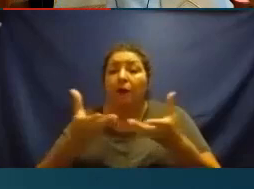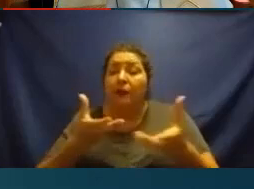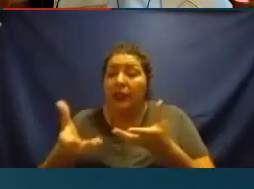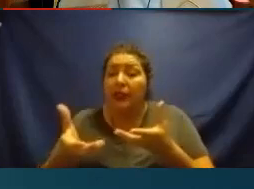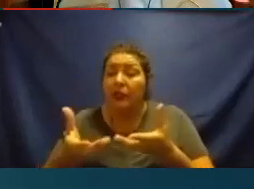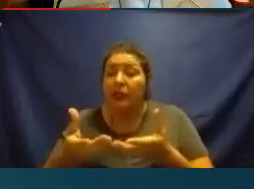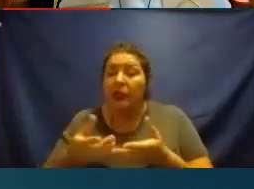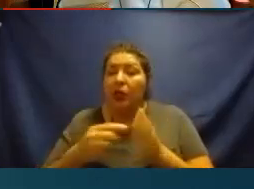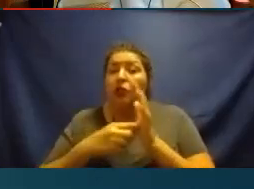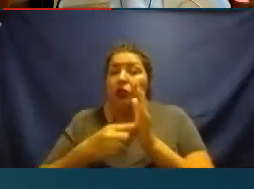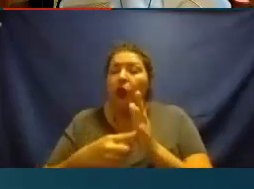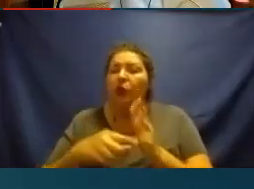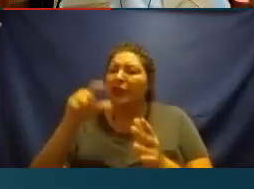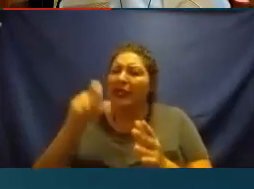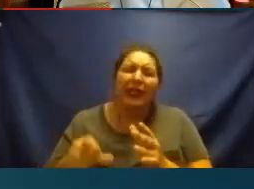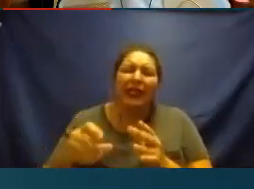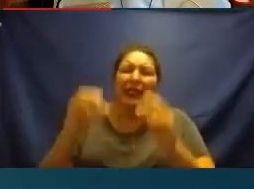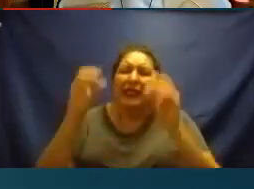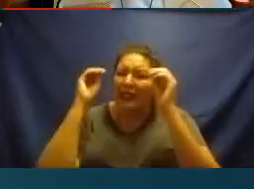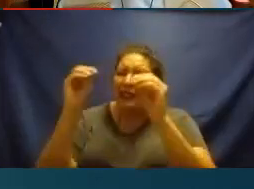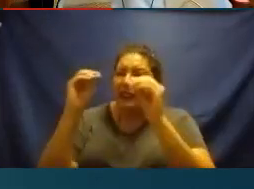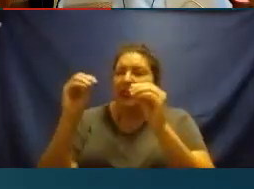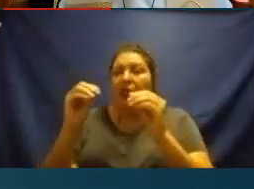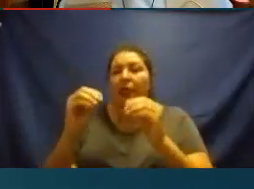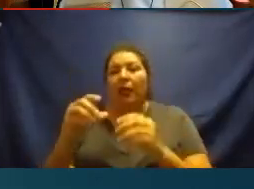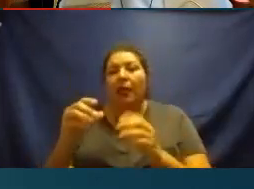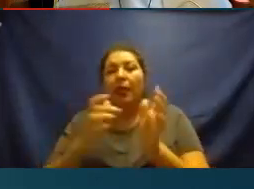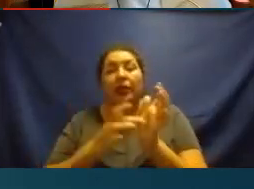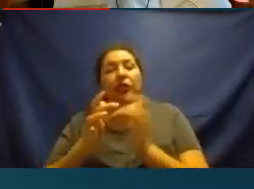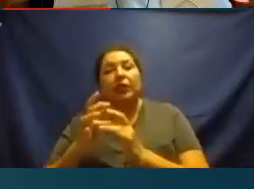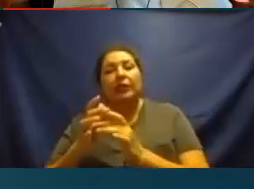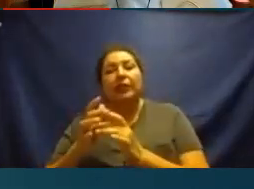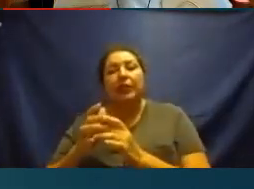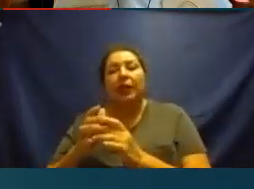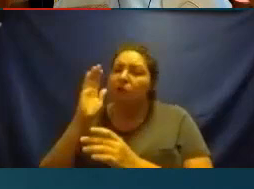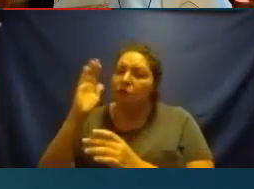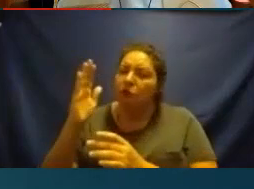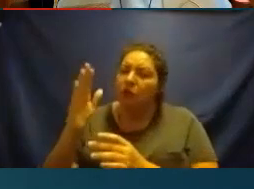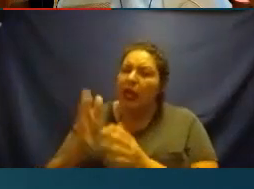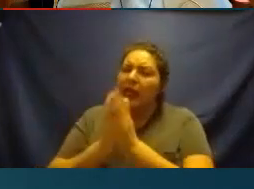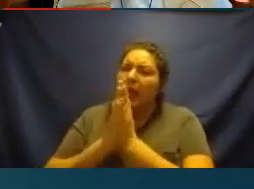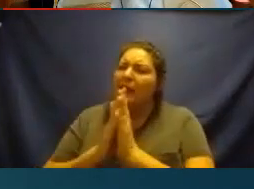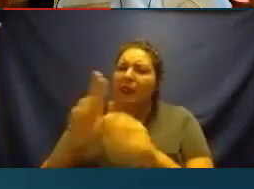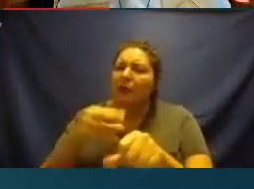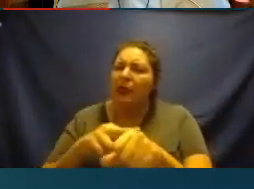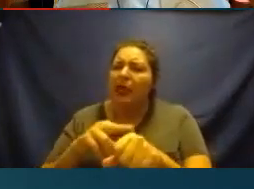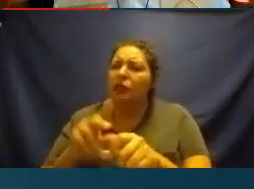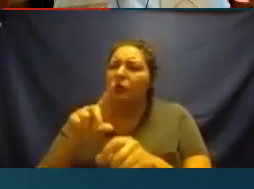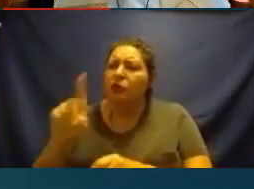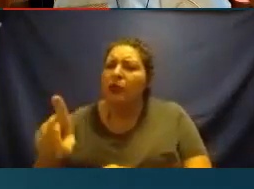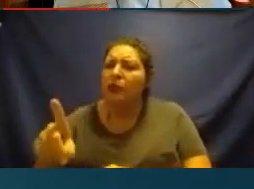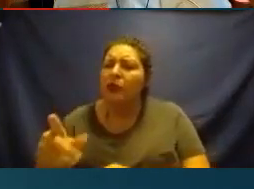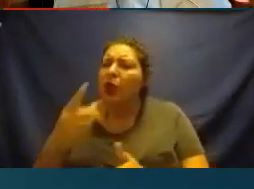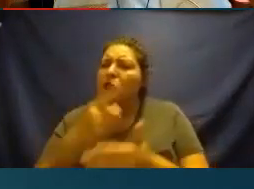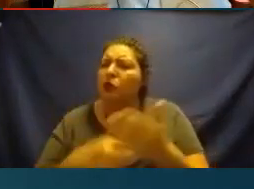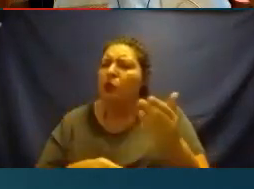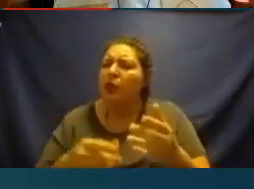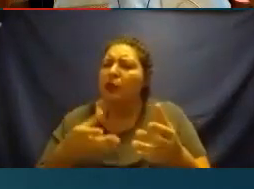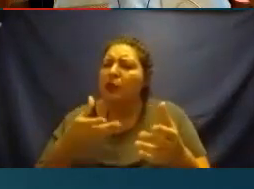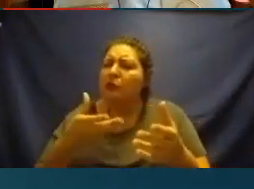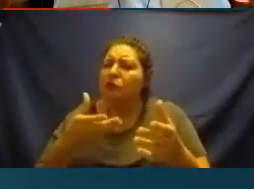instruction. Jesus greeted them by asking a perfectly natural question. What is this conversation that you